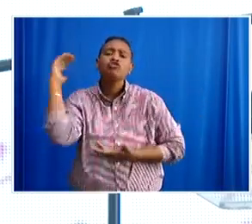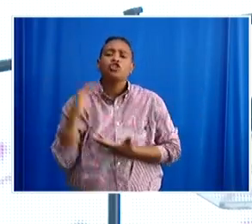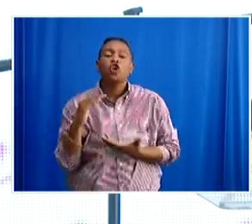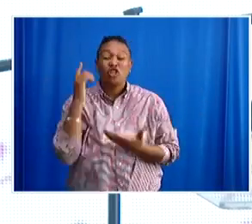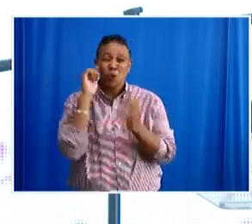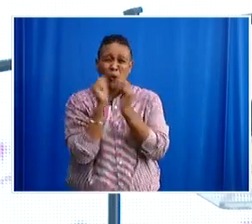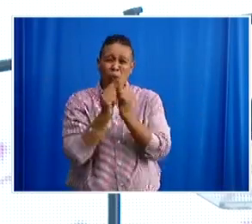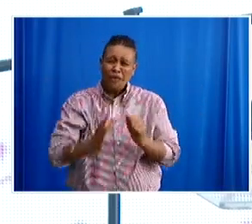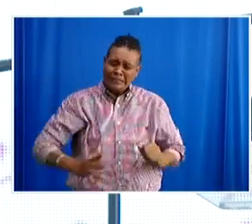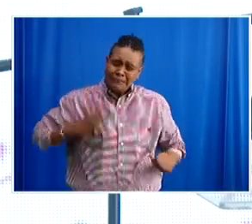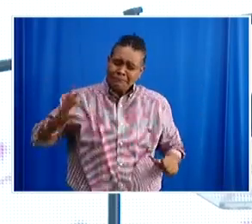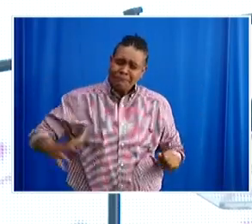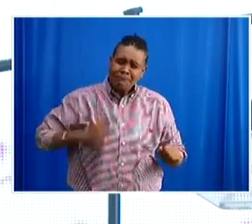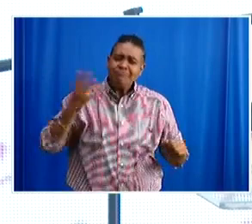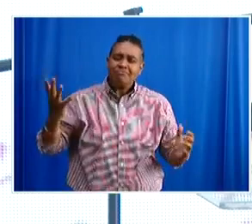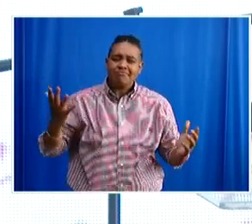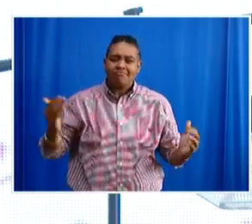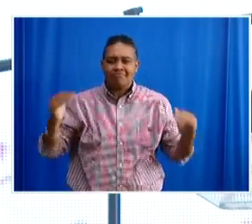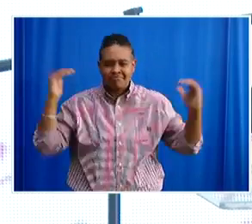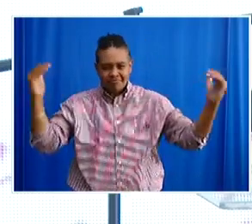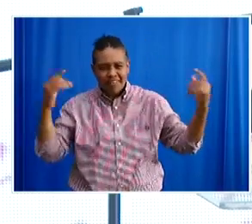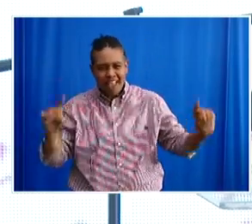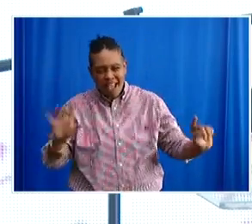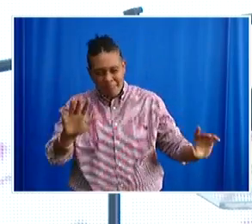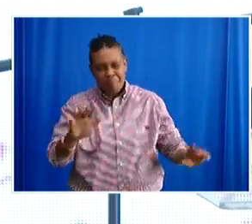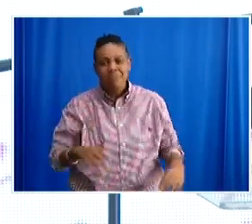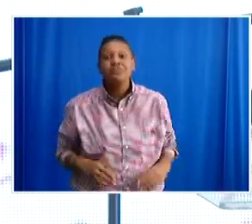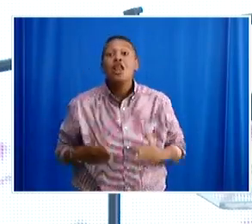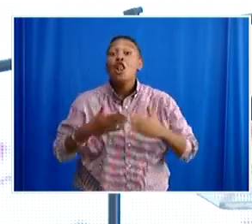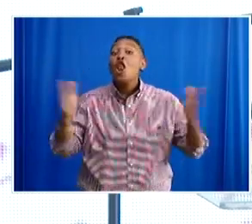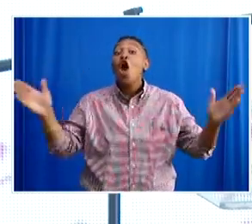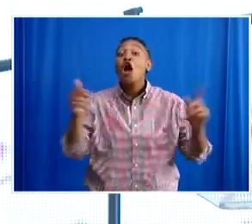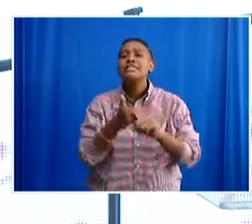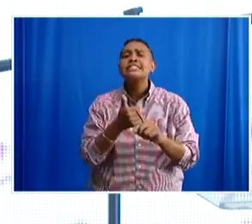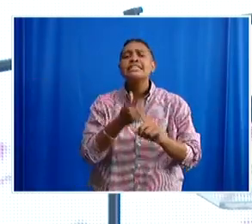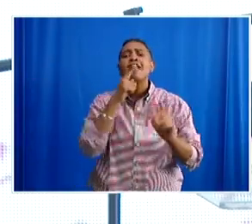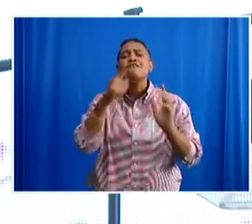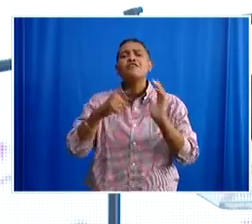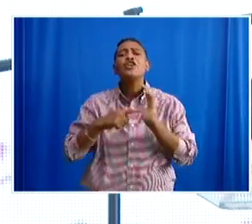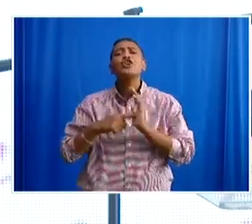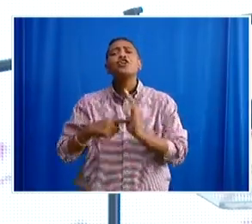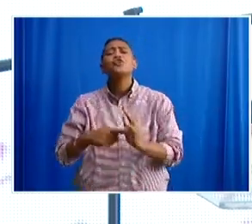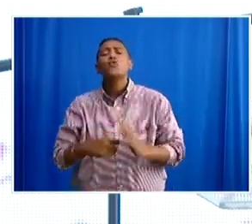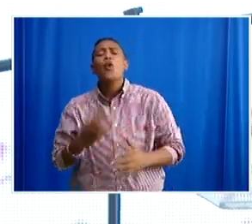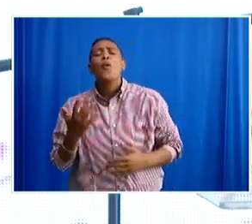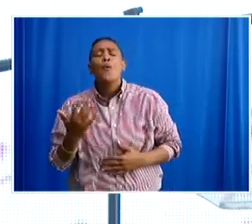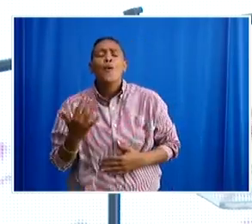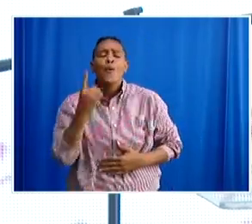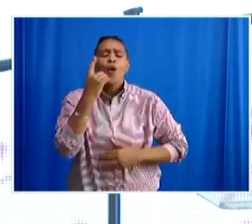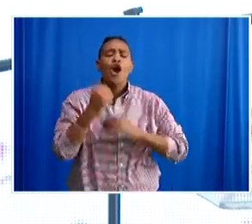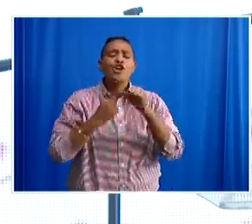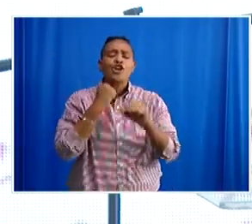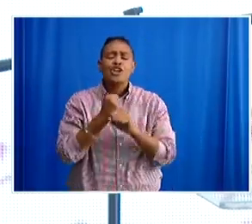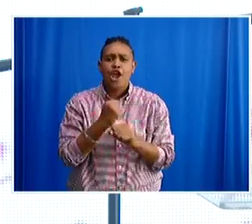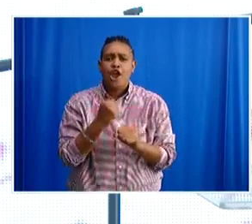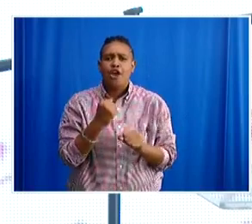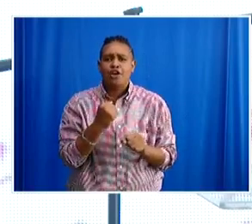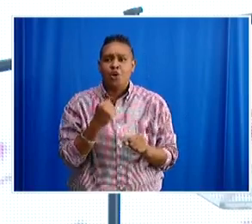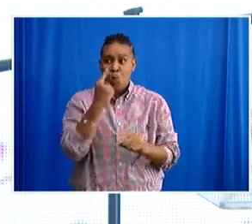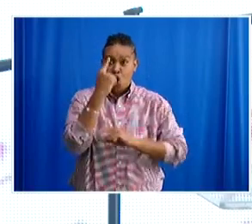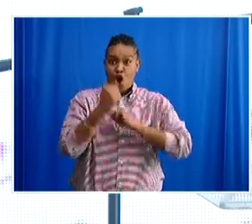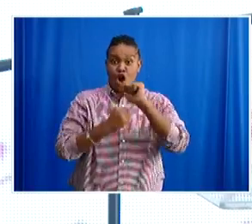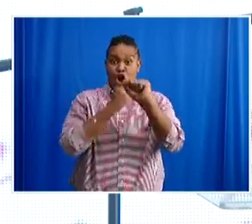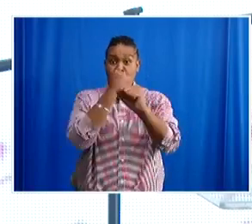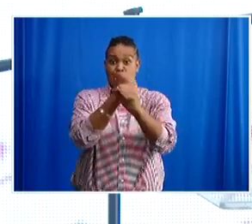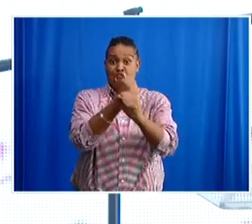such distinguished company. The launch marks the one-year countdown to the date